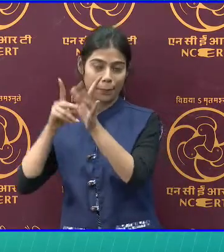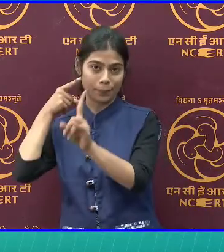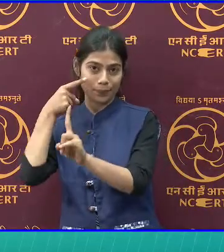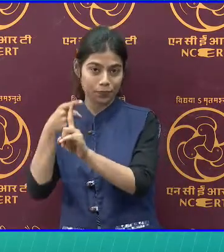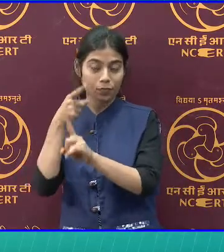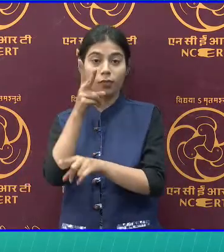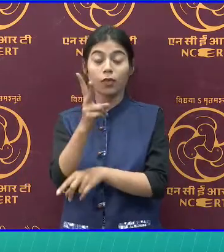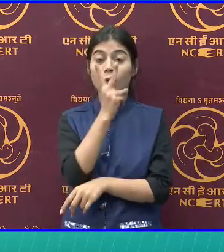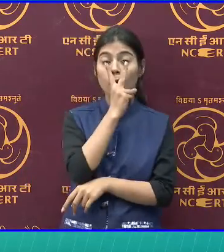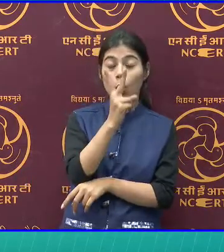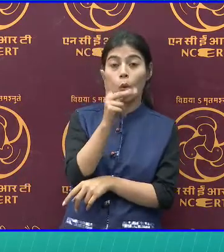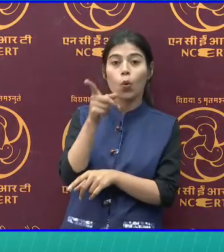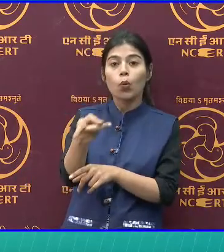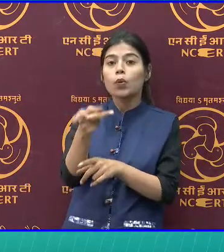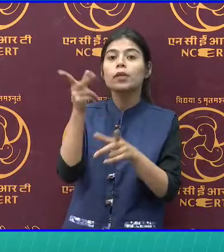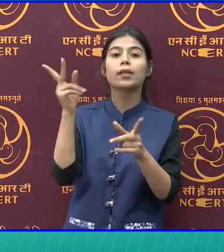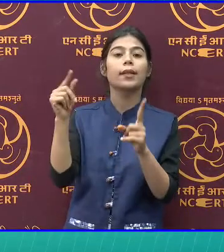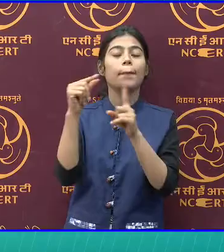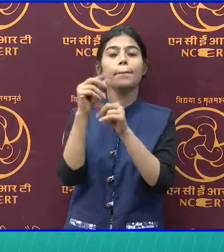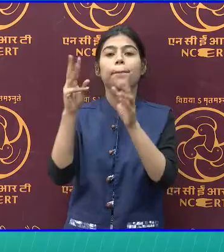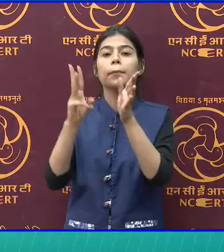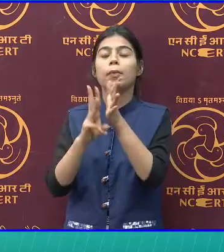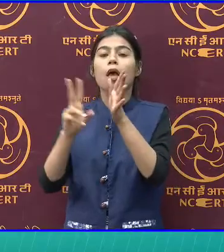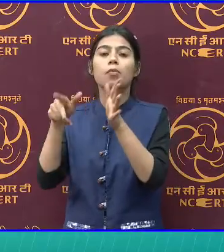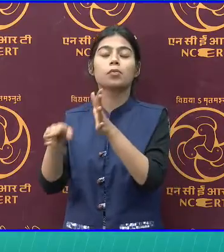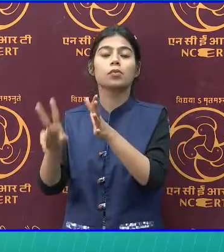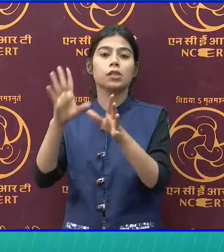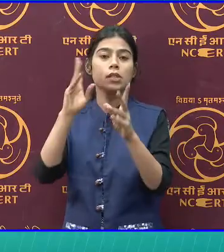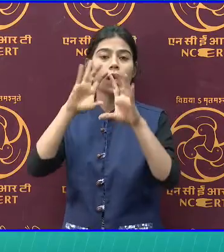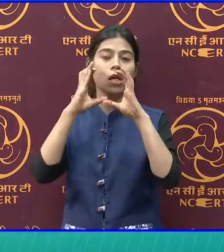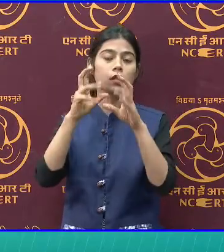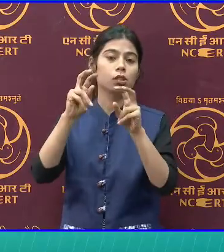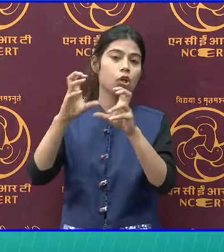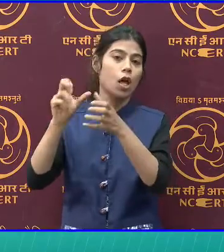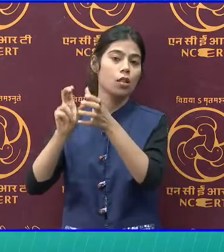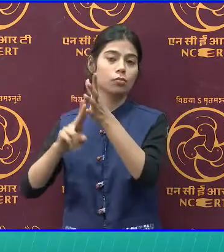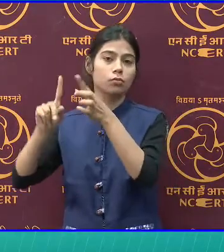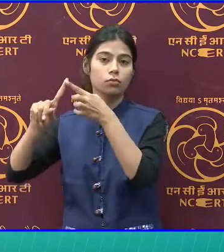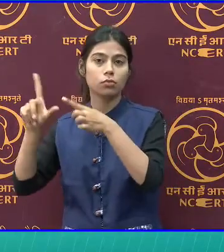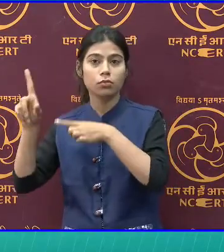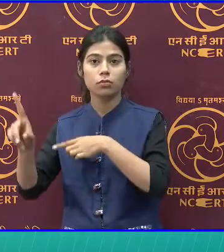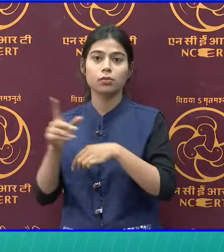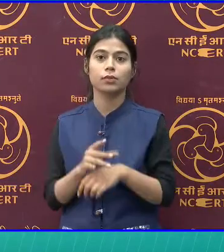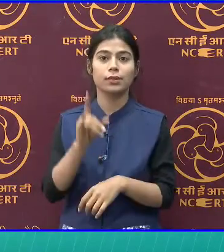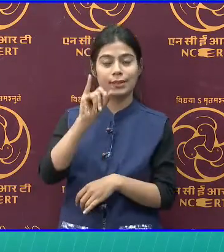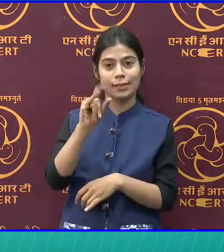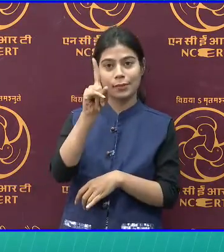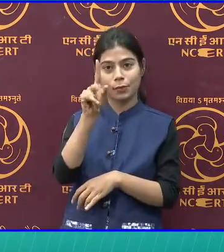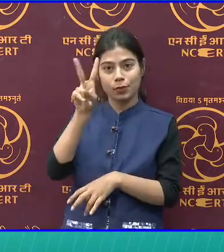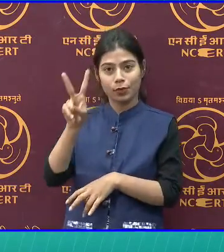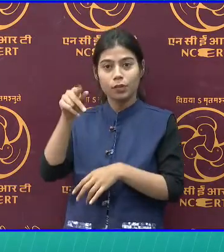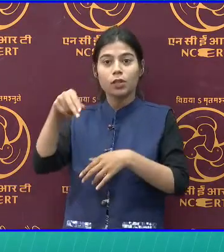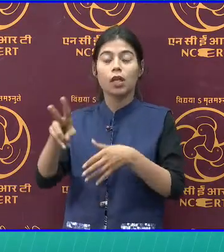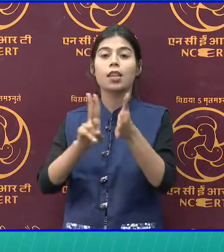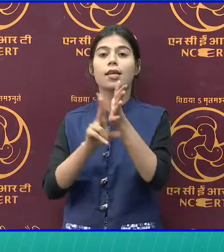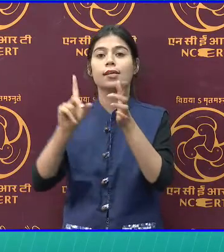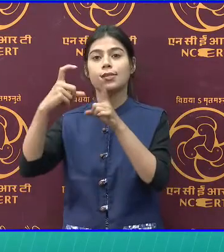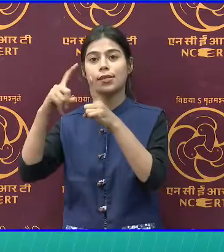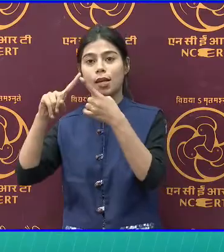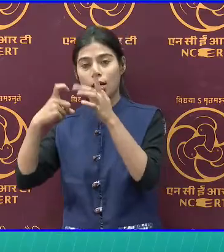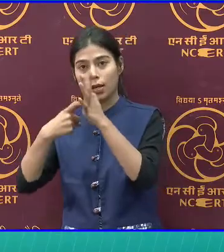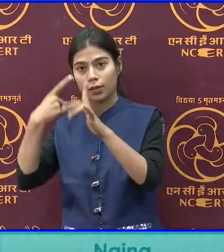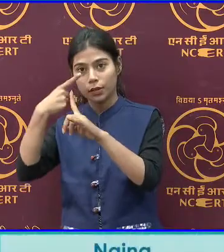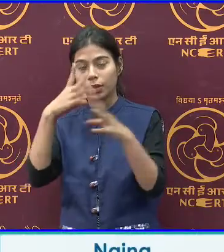watching PMA Vidya channels 6 to 12. You are also watching us on YouTube channels NCERT official and PMA